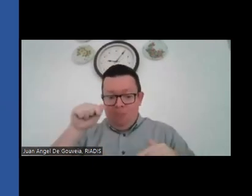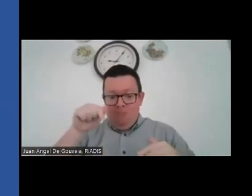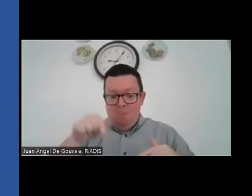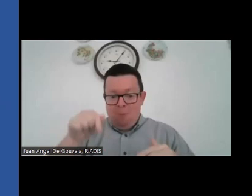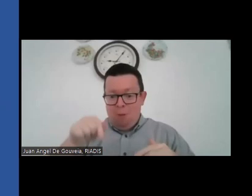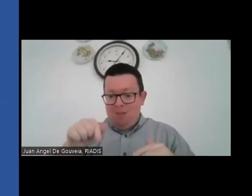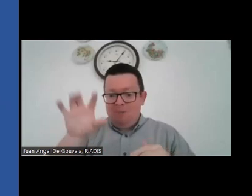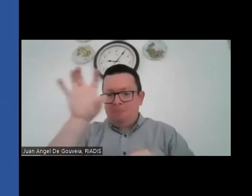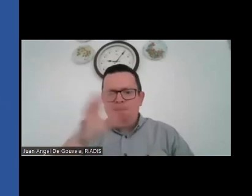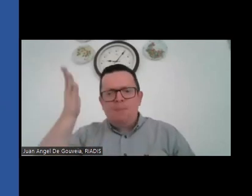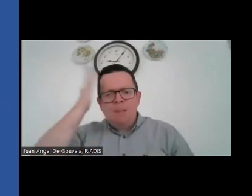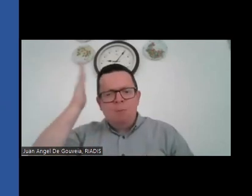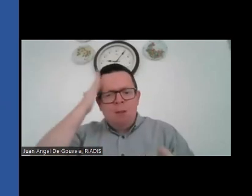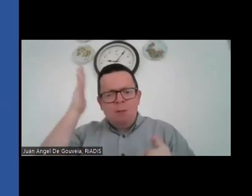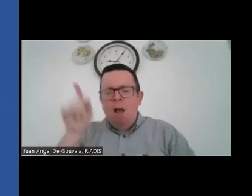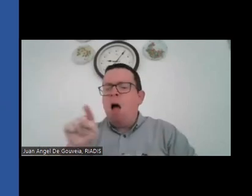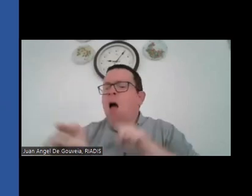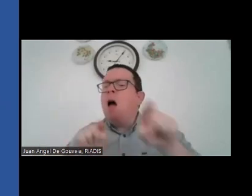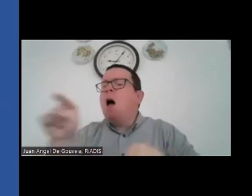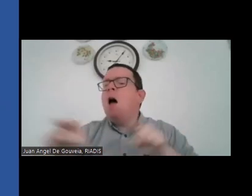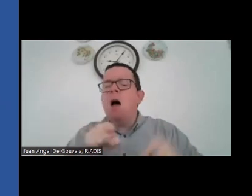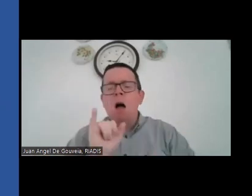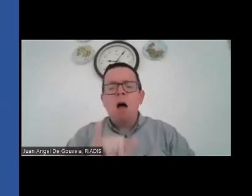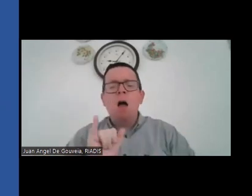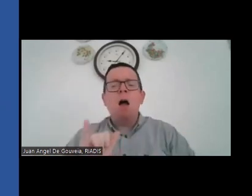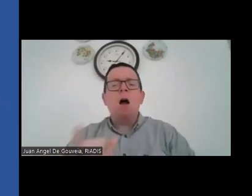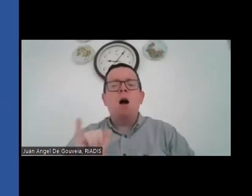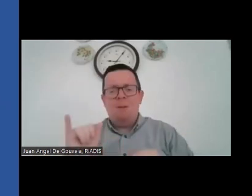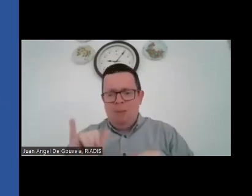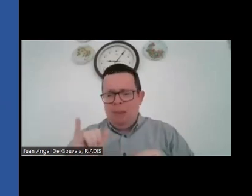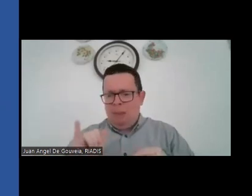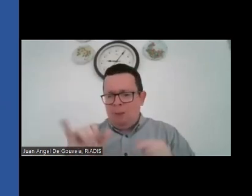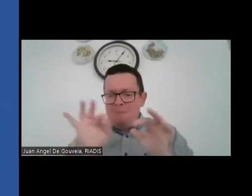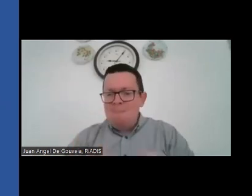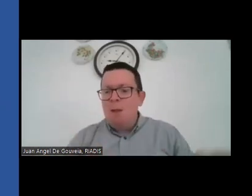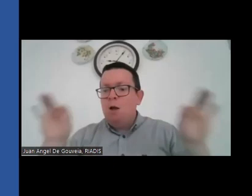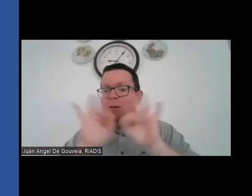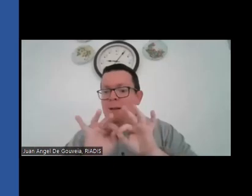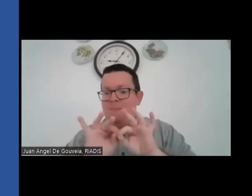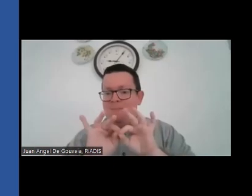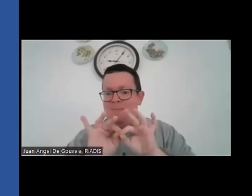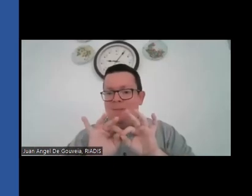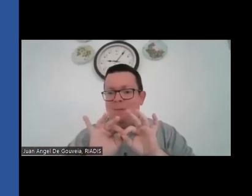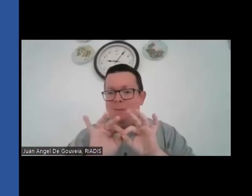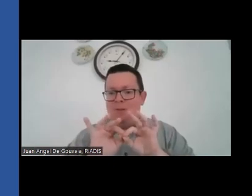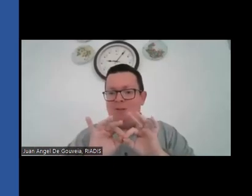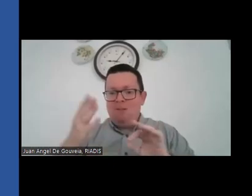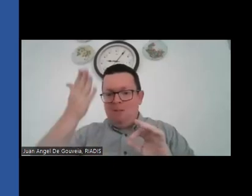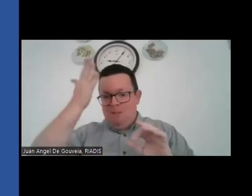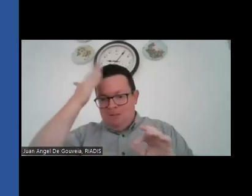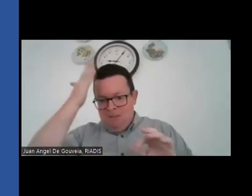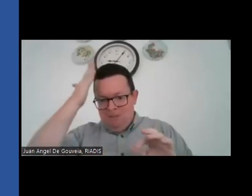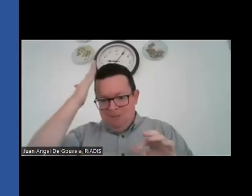my presentation that it is highlighted in yellow. Yes, this is the most important thing there for people